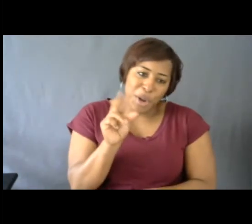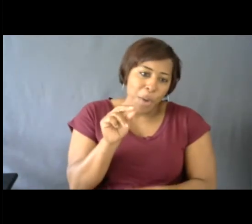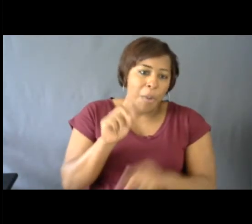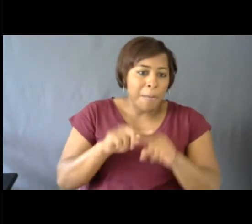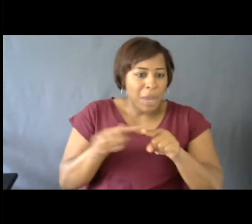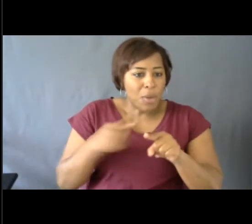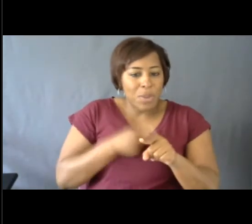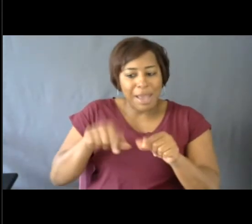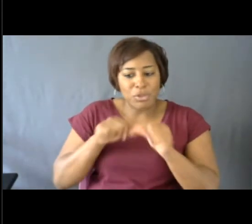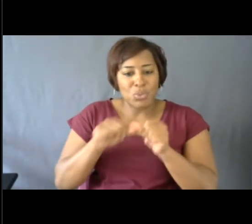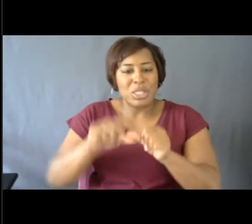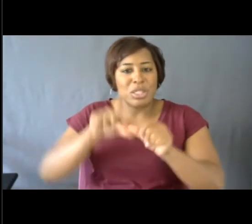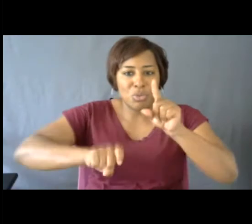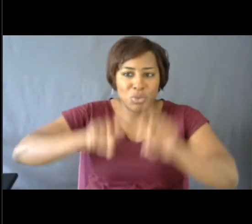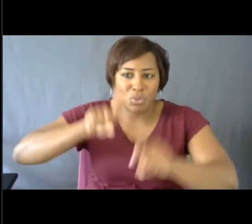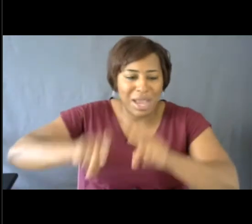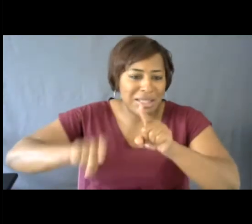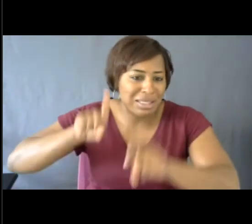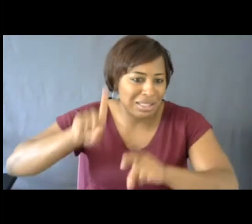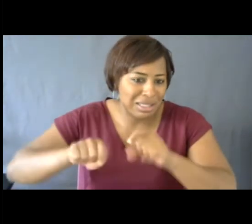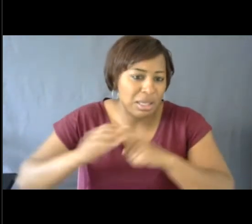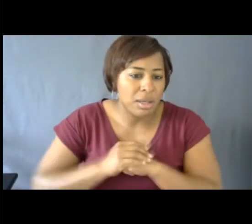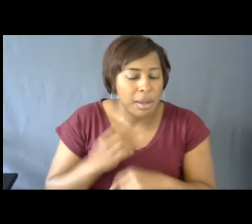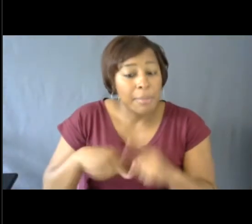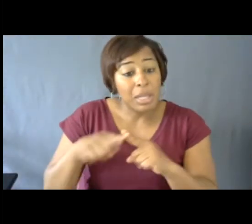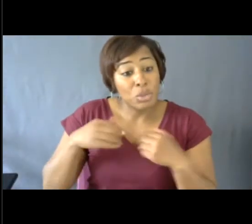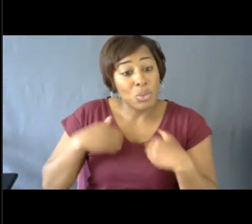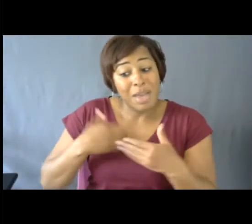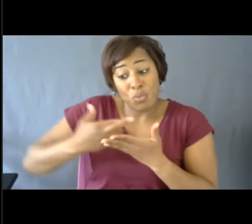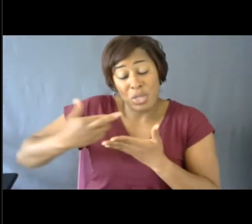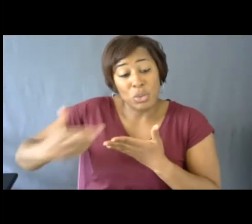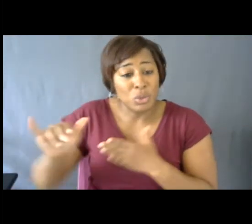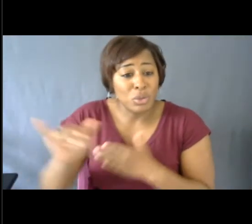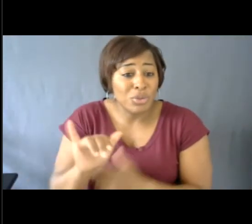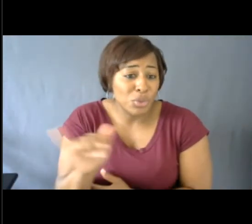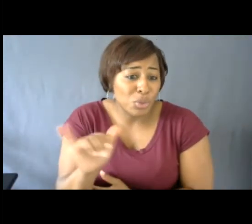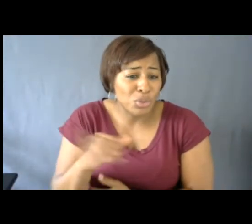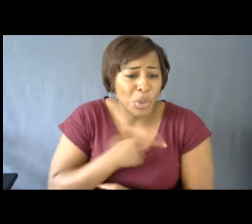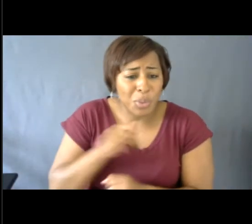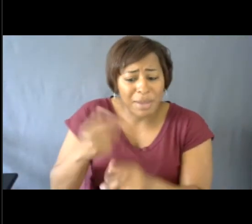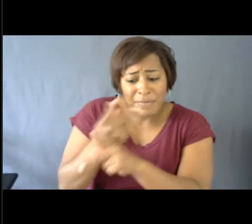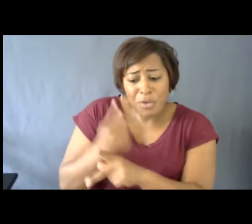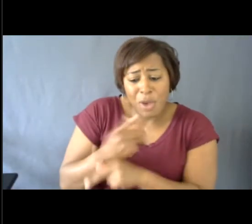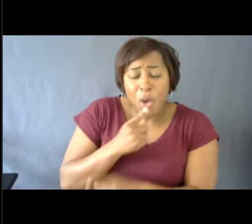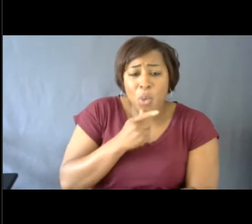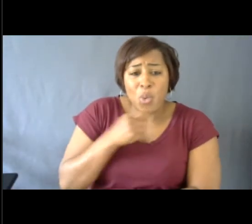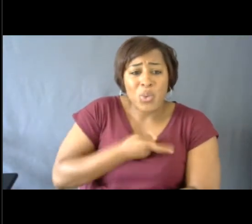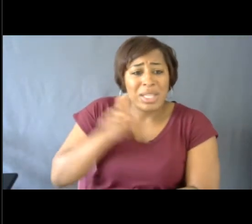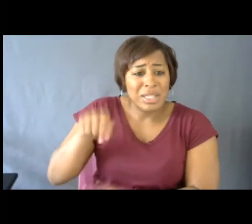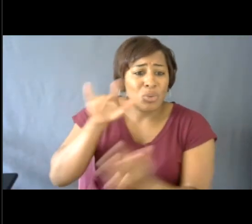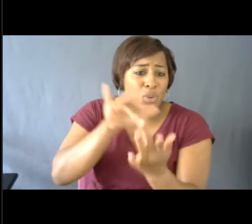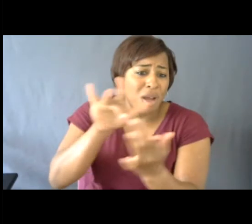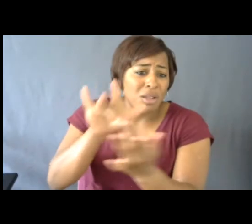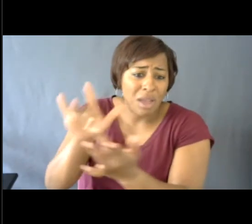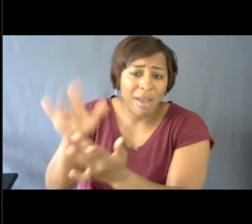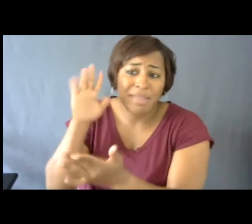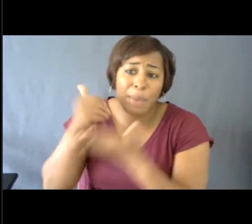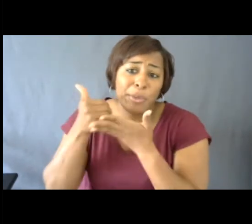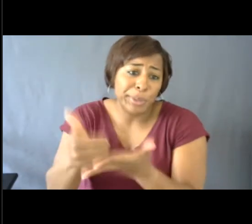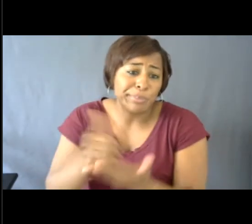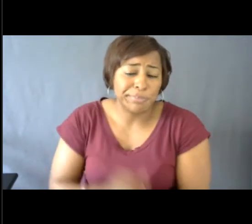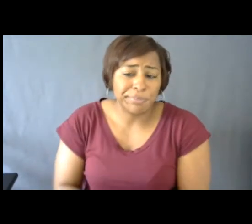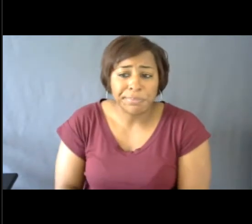And there are, as Jason alluded to, there are resources, and finding out who those people are will be a big step. And